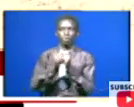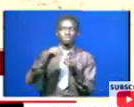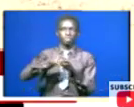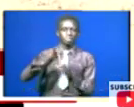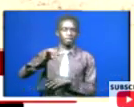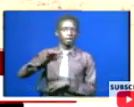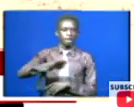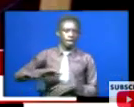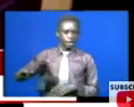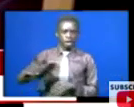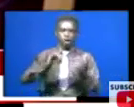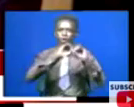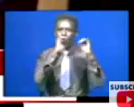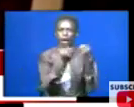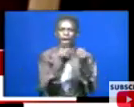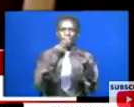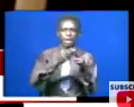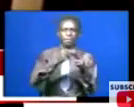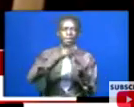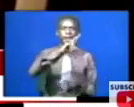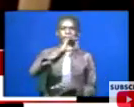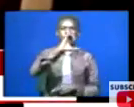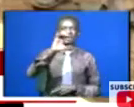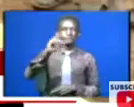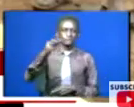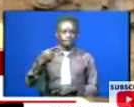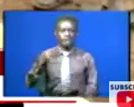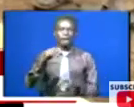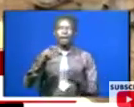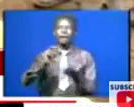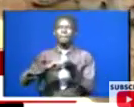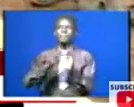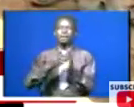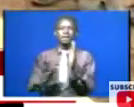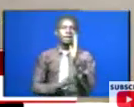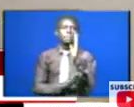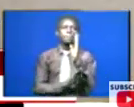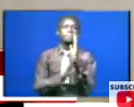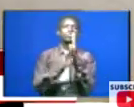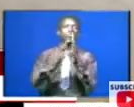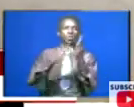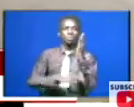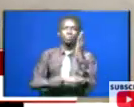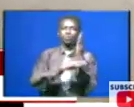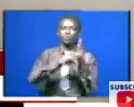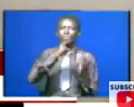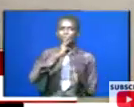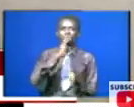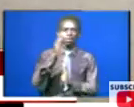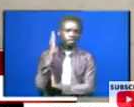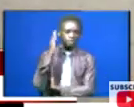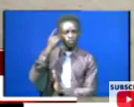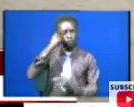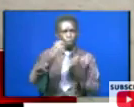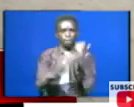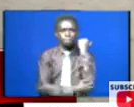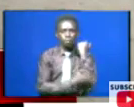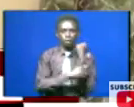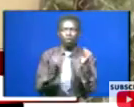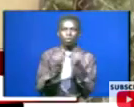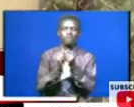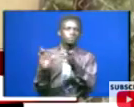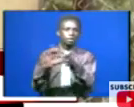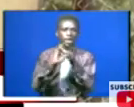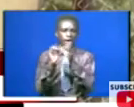organization known as REACH, Improving Water Security for the Poor, in collaboration with the University of